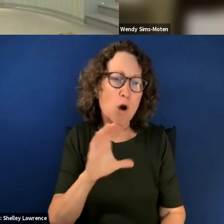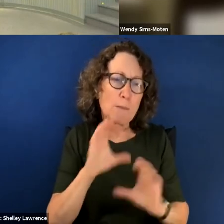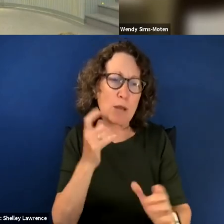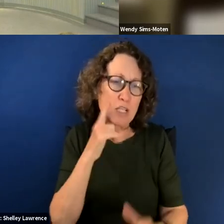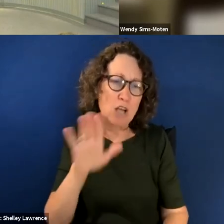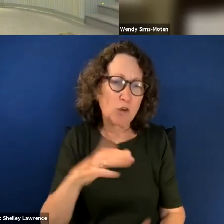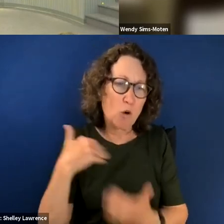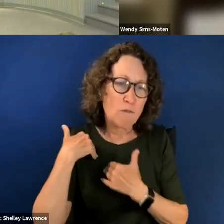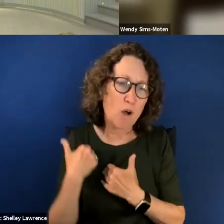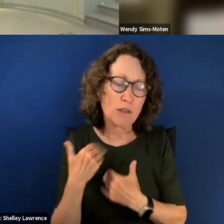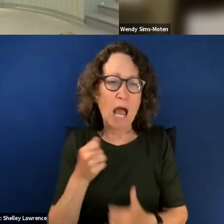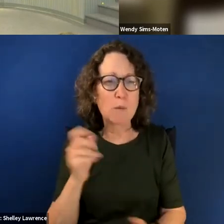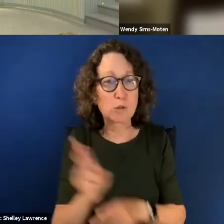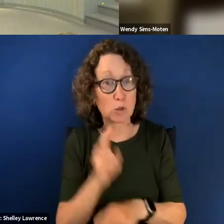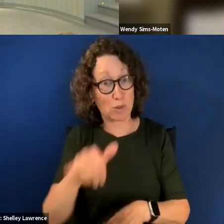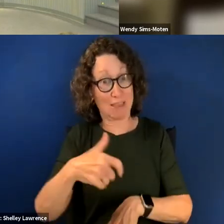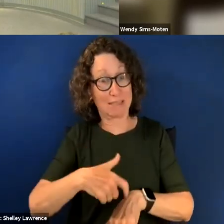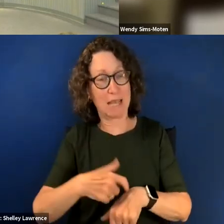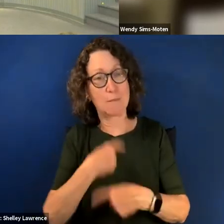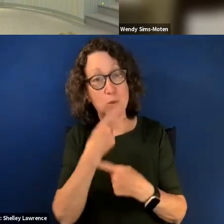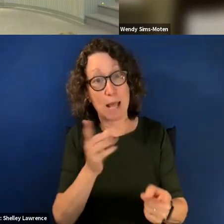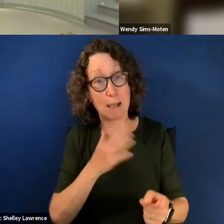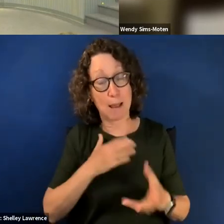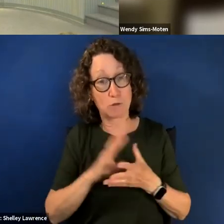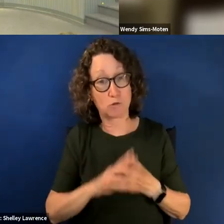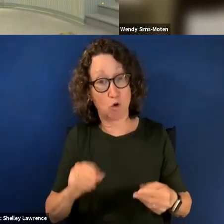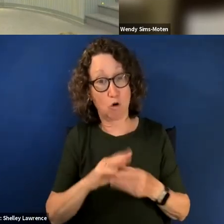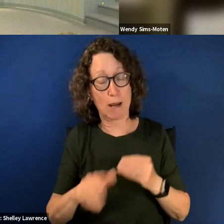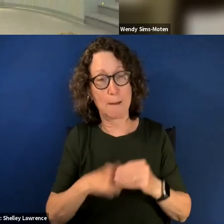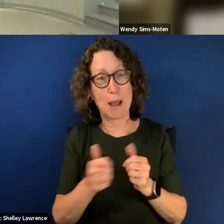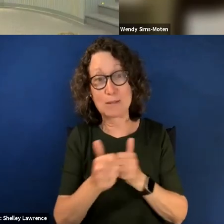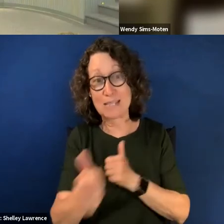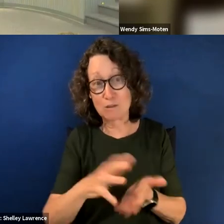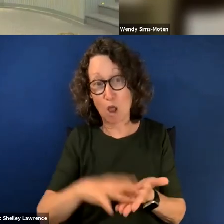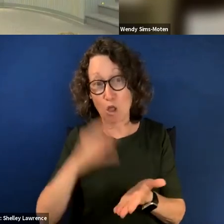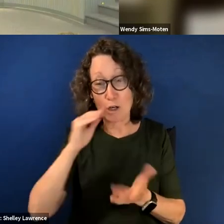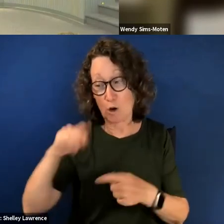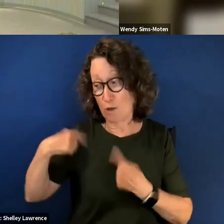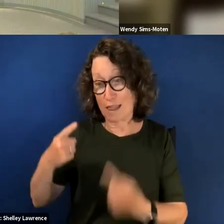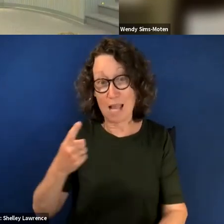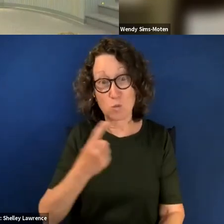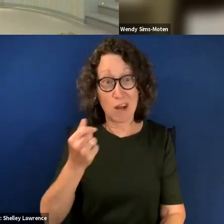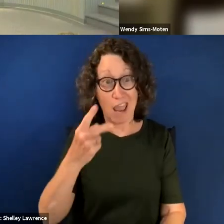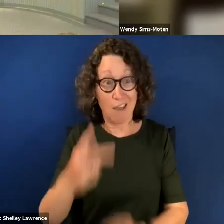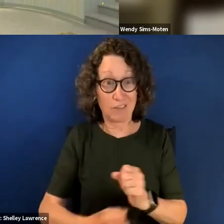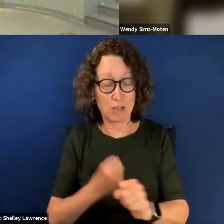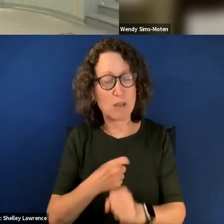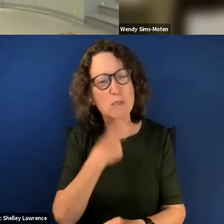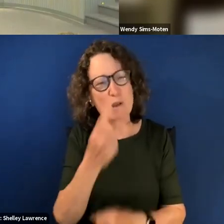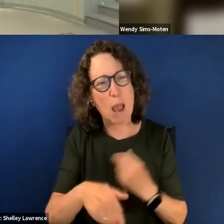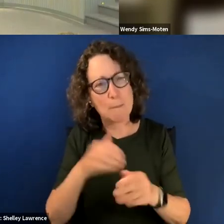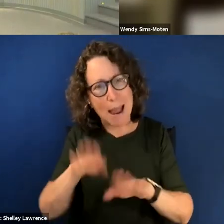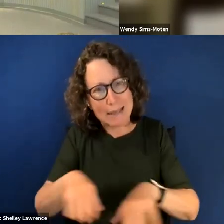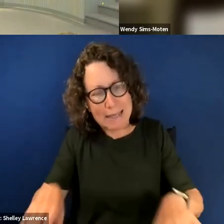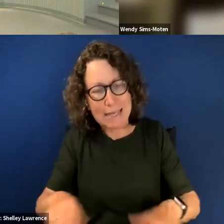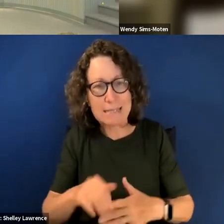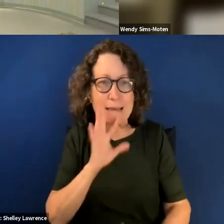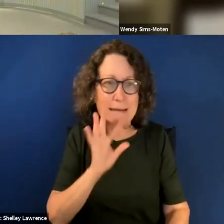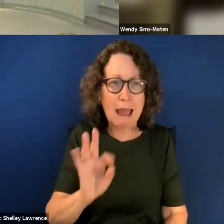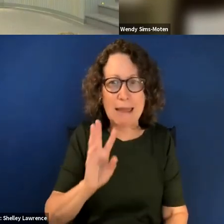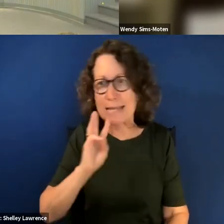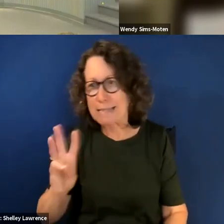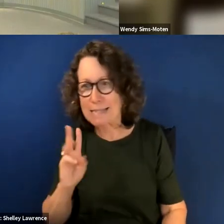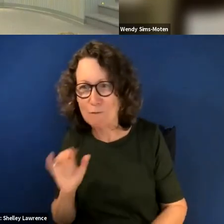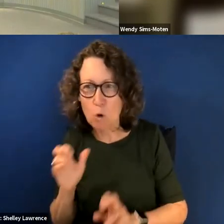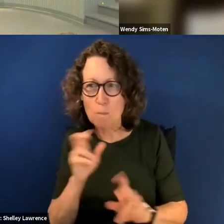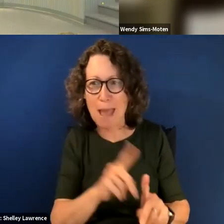part. I was going to use this time to tell my story of distance learning over the last year and a half. I was going to tell you about how my kids, 9 and 6, have had to go